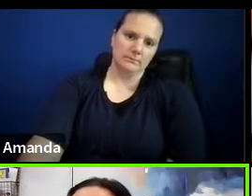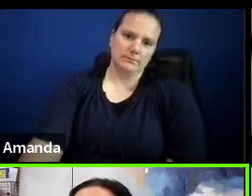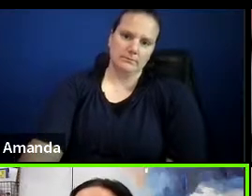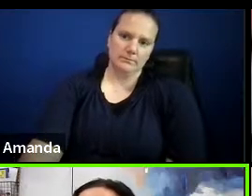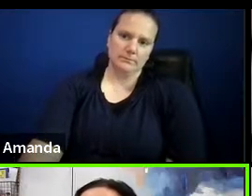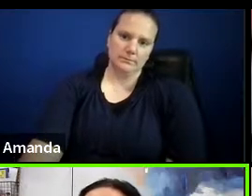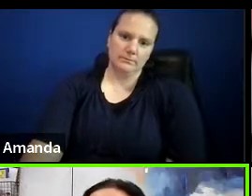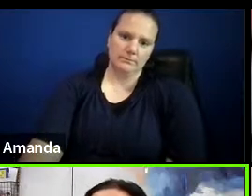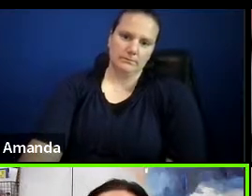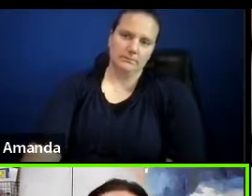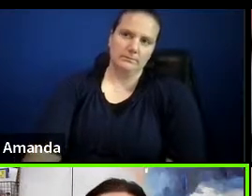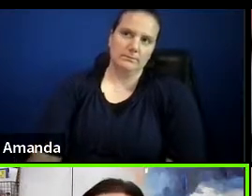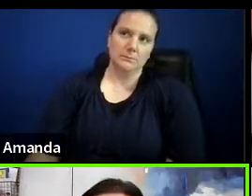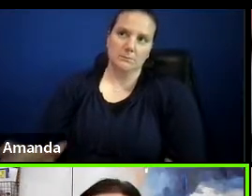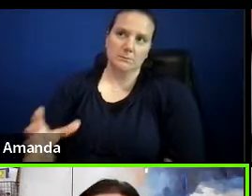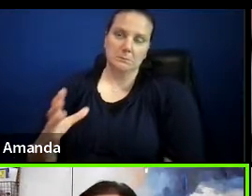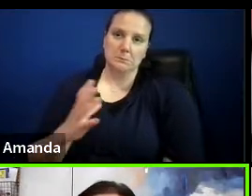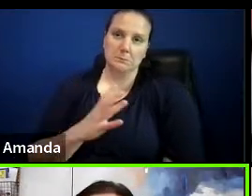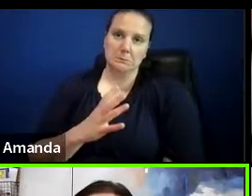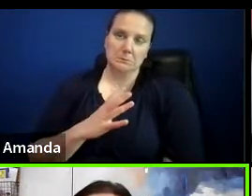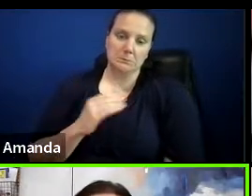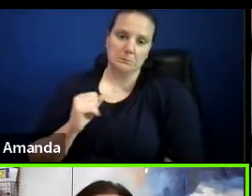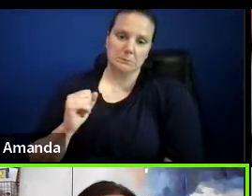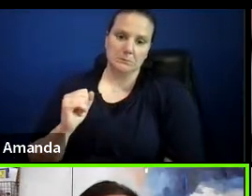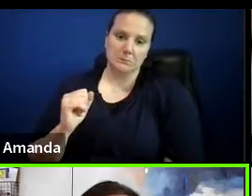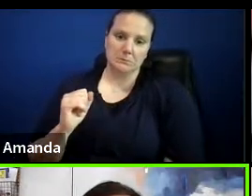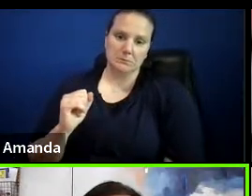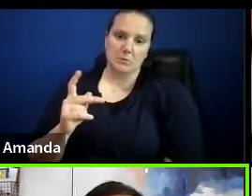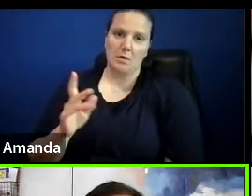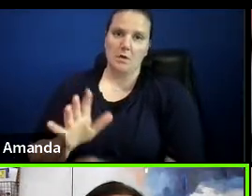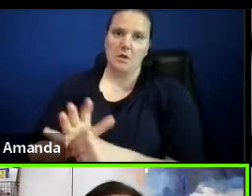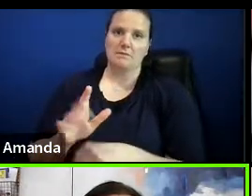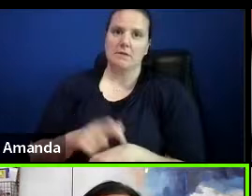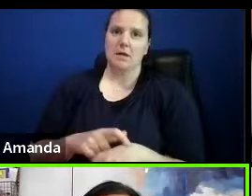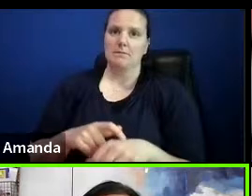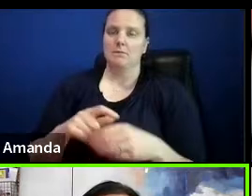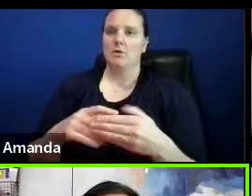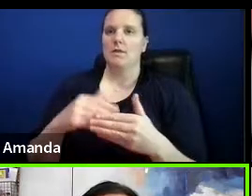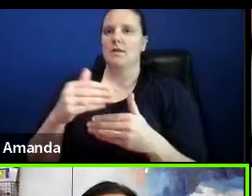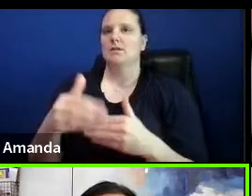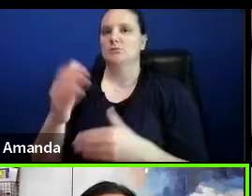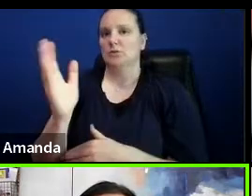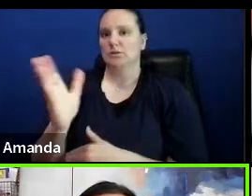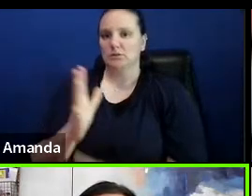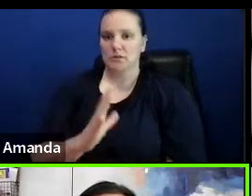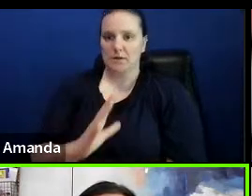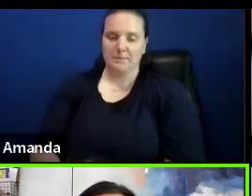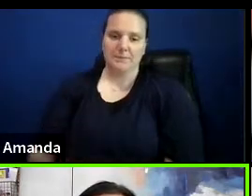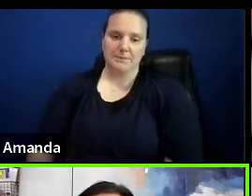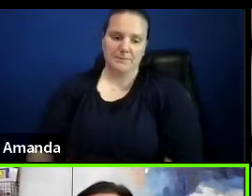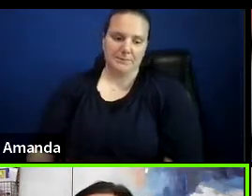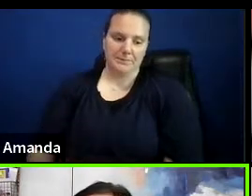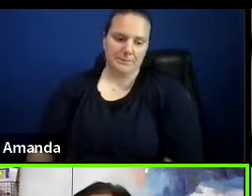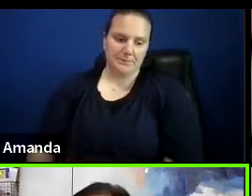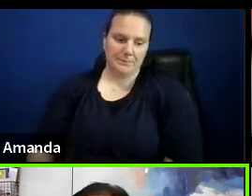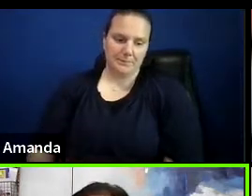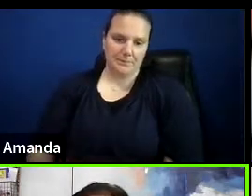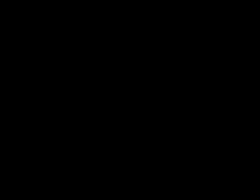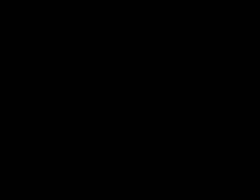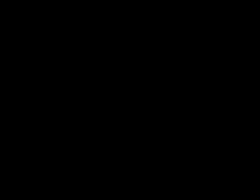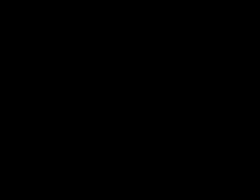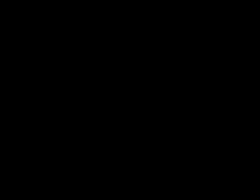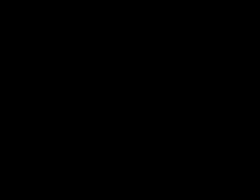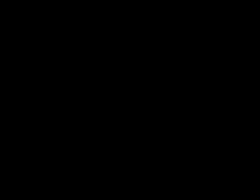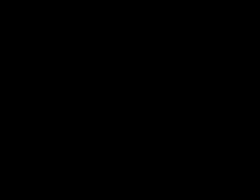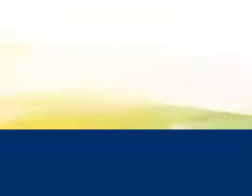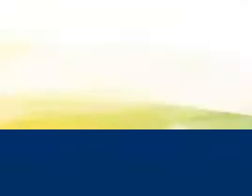Okay, I think we have time to go to our next presentation. Salome and I were back and forth